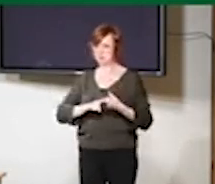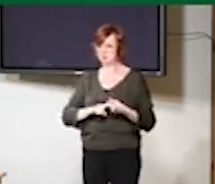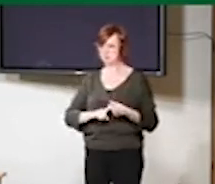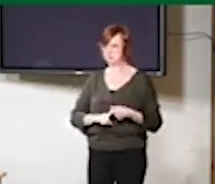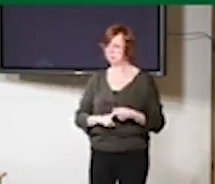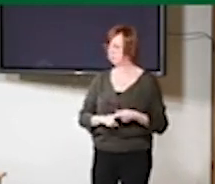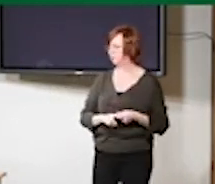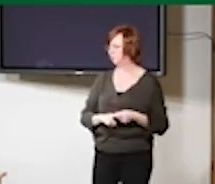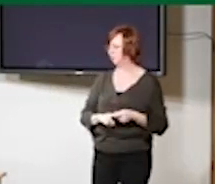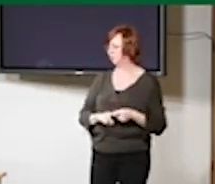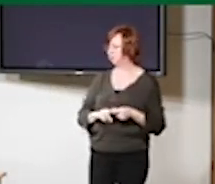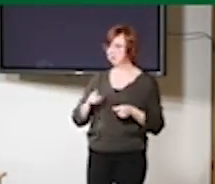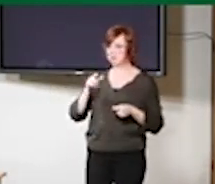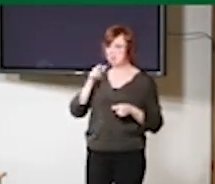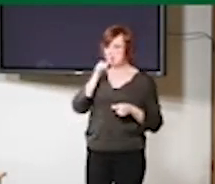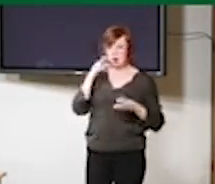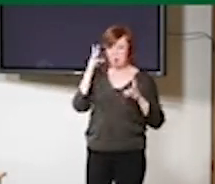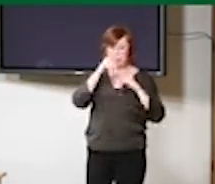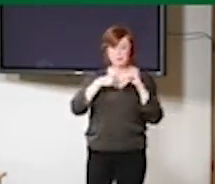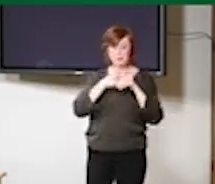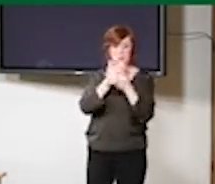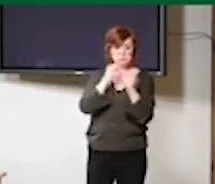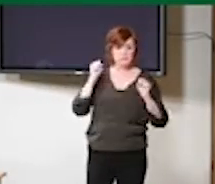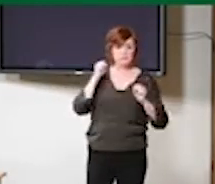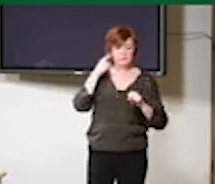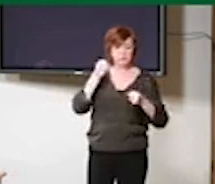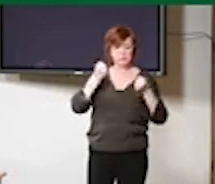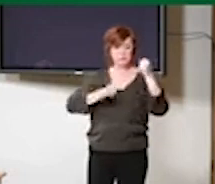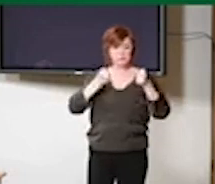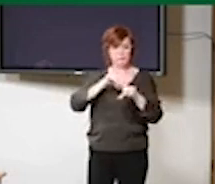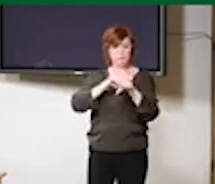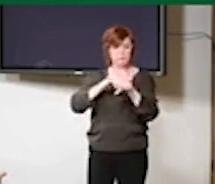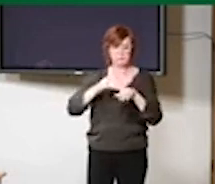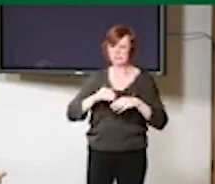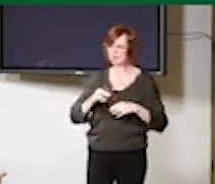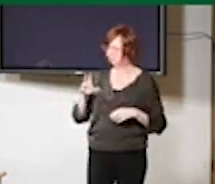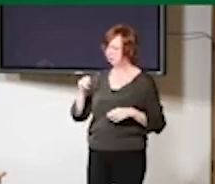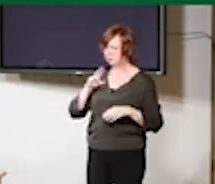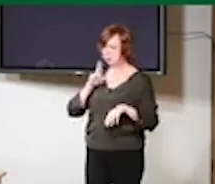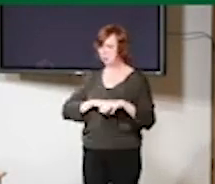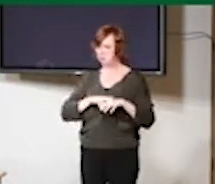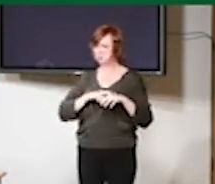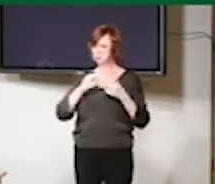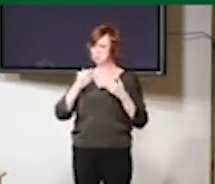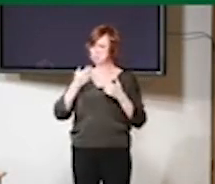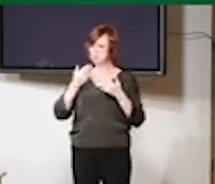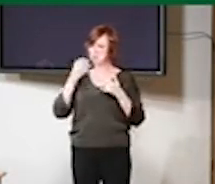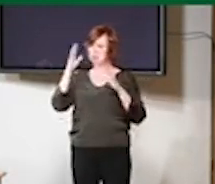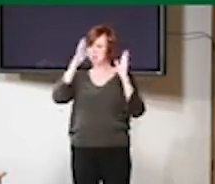I'm always concerned about safety. That's why we have put forward some of the strictest trucking regulations, as well as